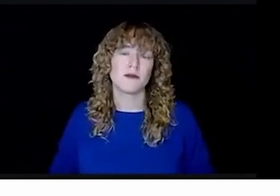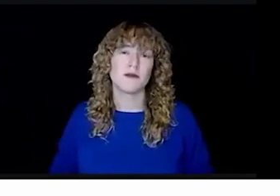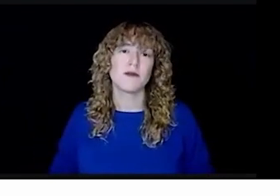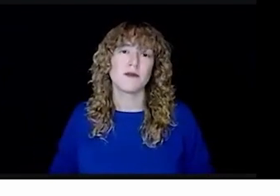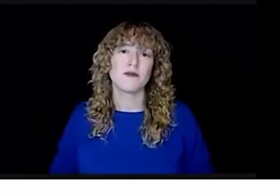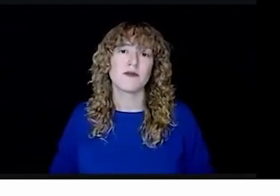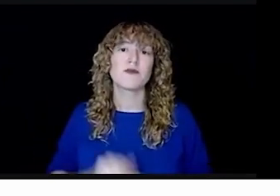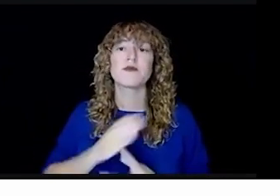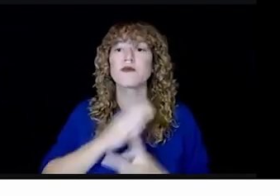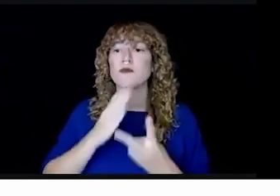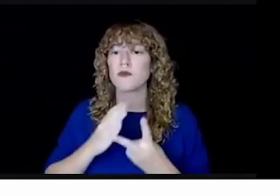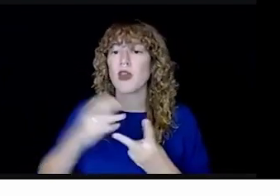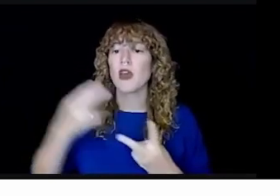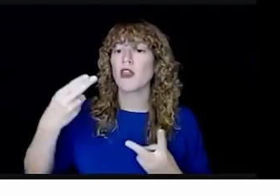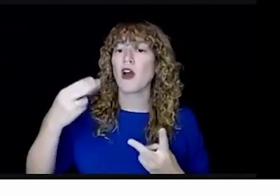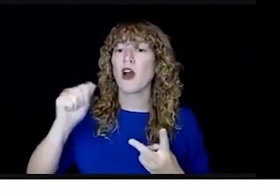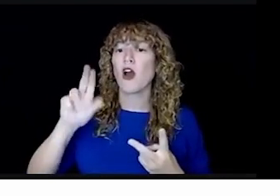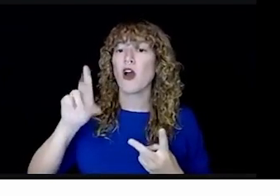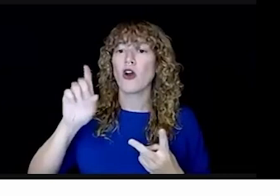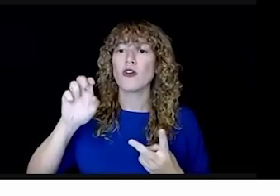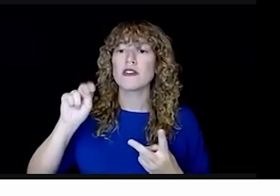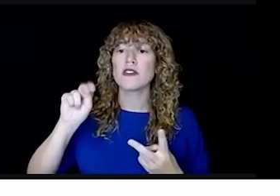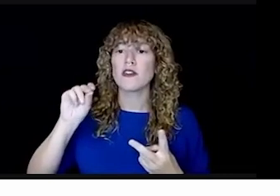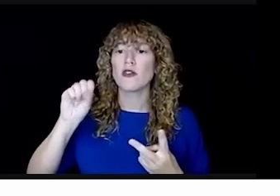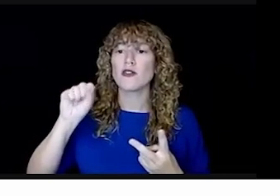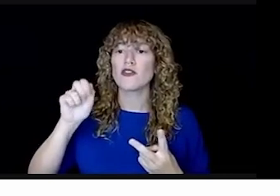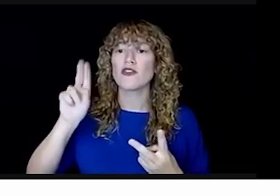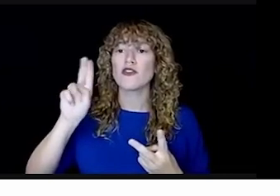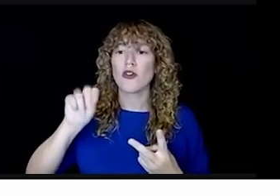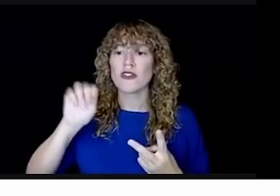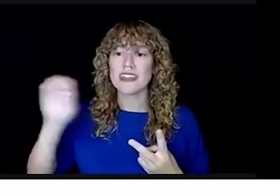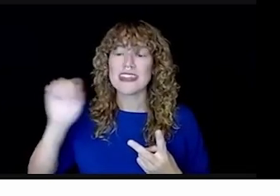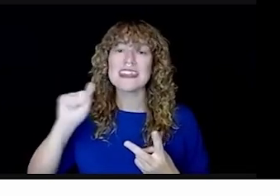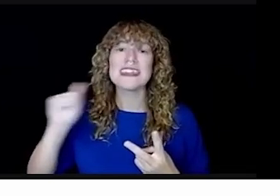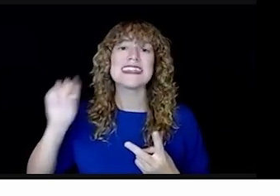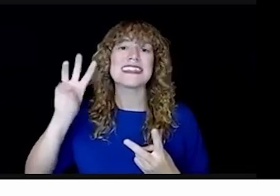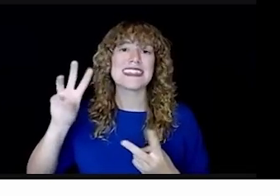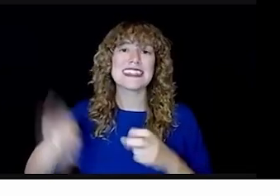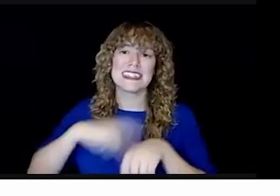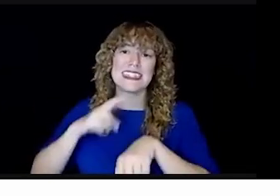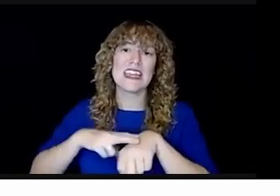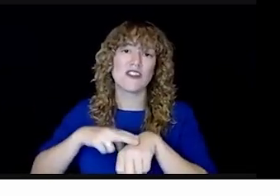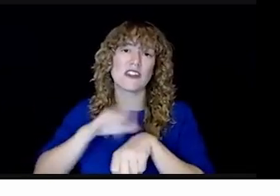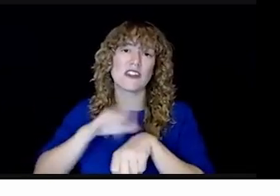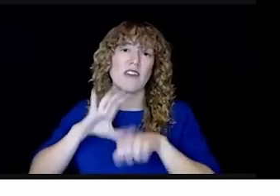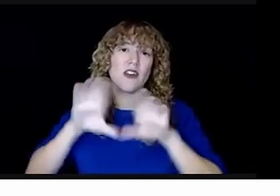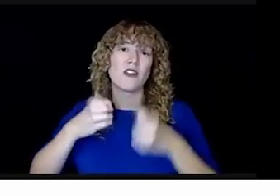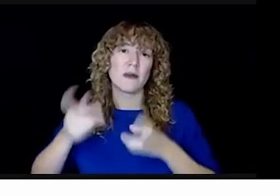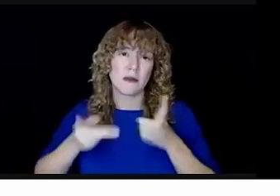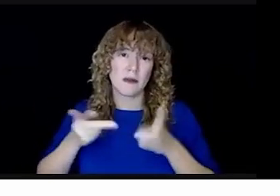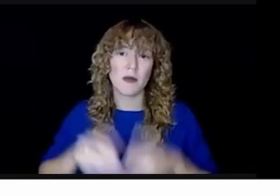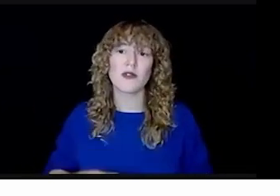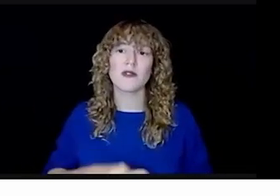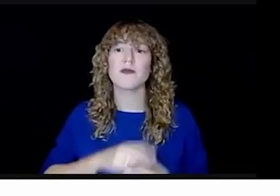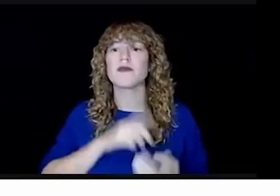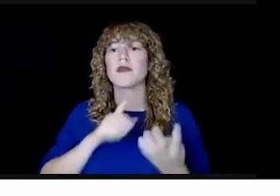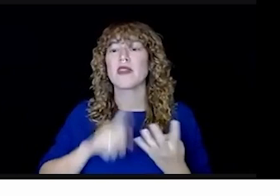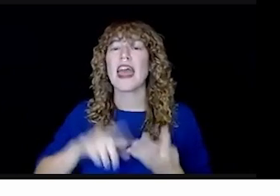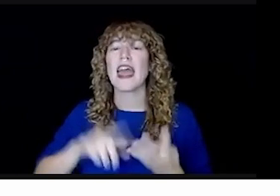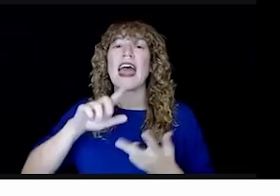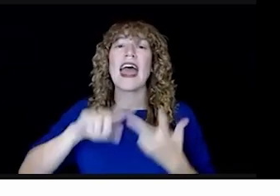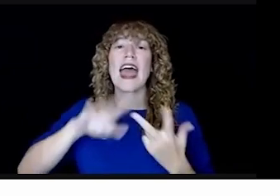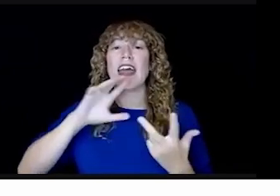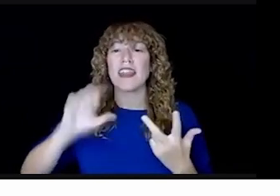the Haudenosaunee Six Nations Confederacy Peoples, and the ancient Wendat